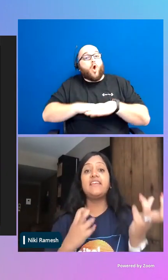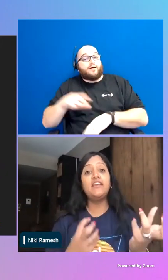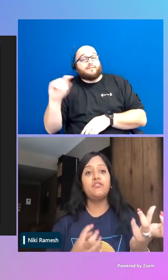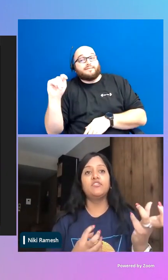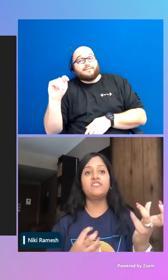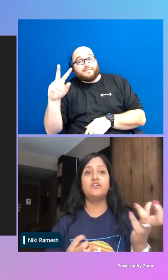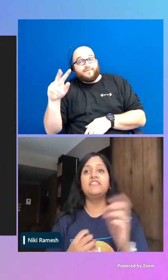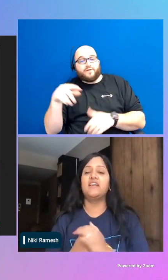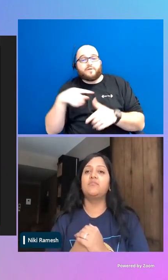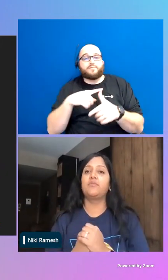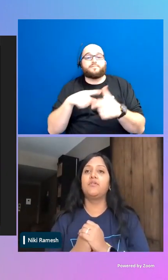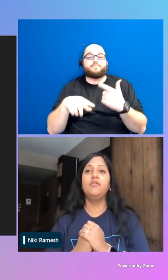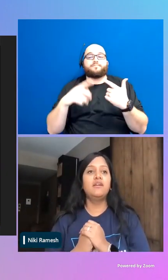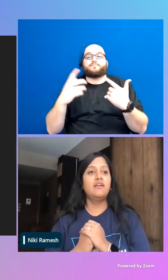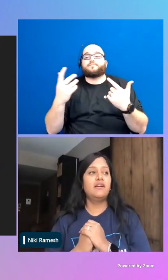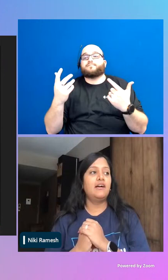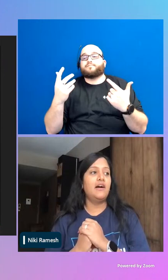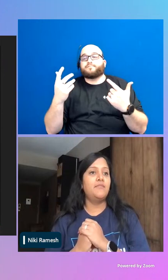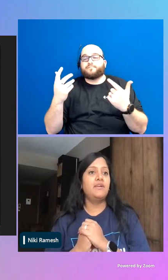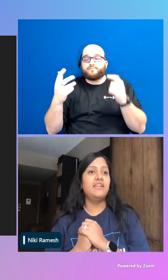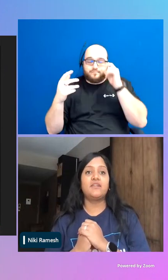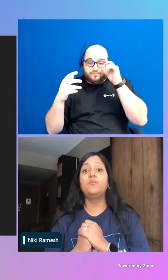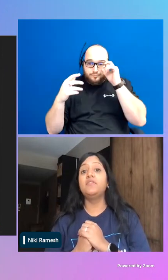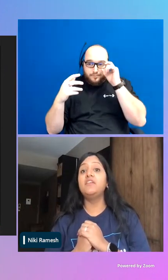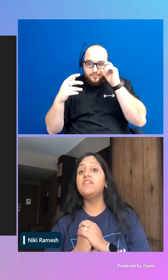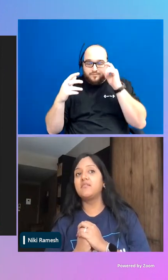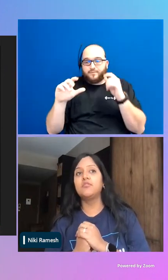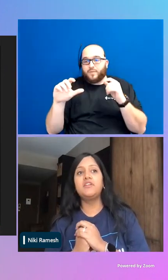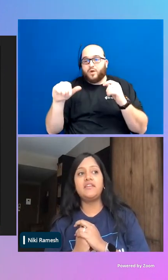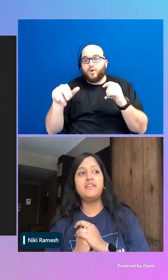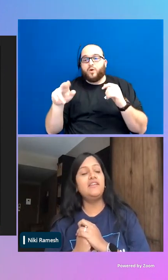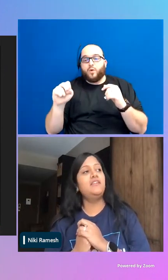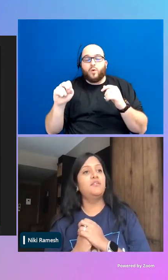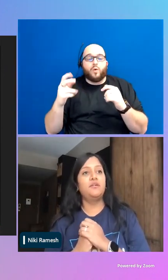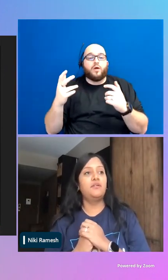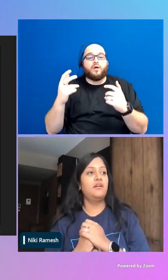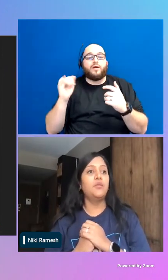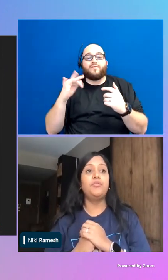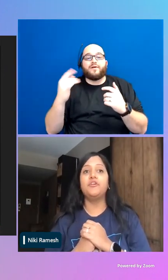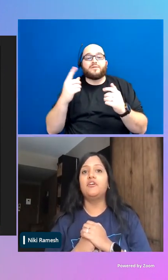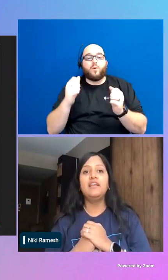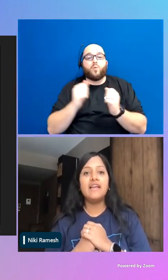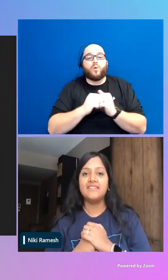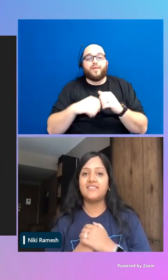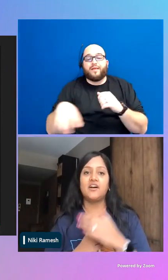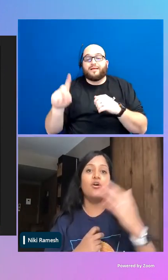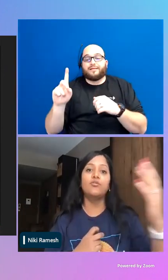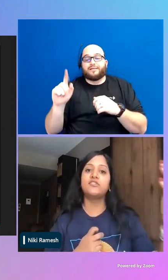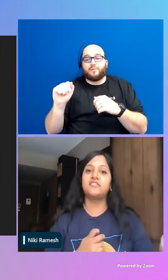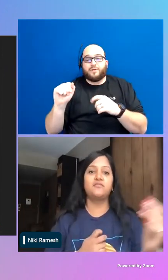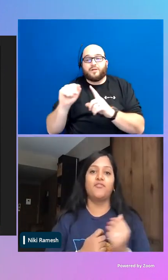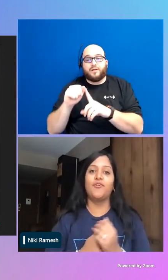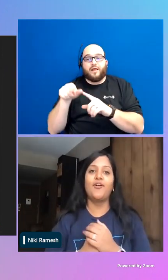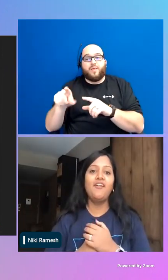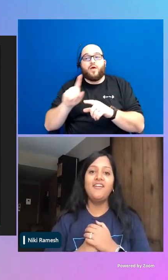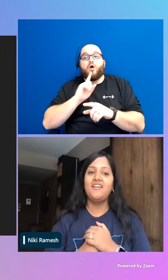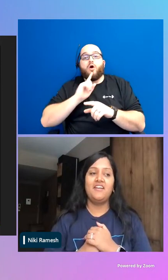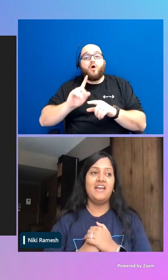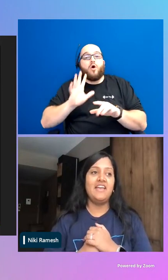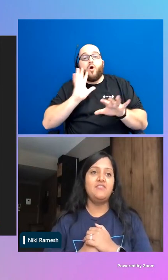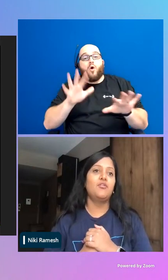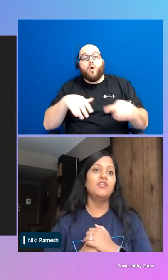guests in key roles. For example, is someone with a disability appearing as the host